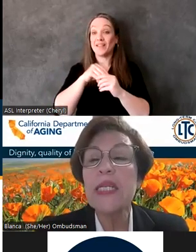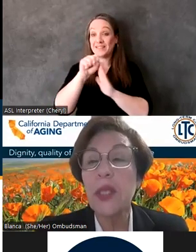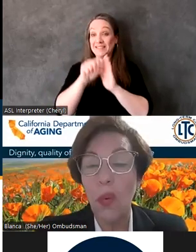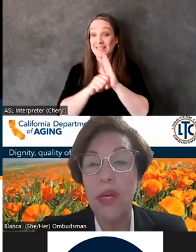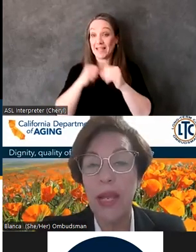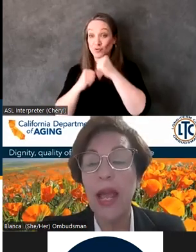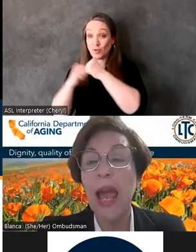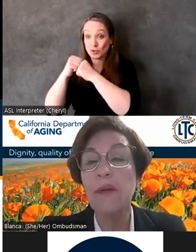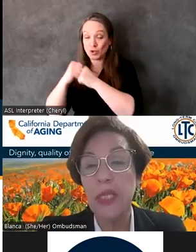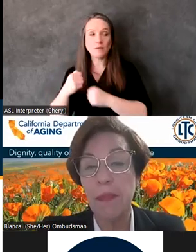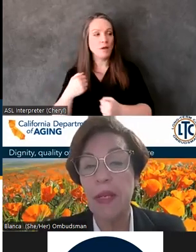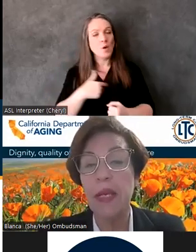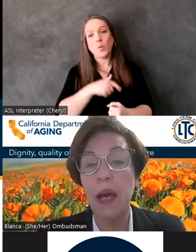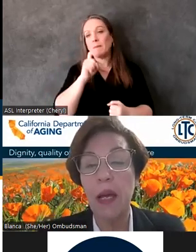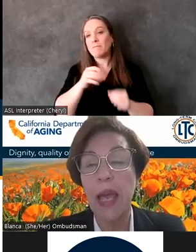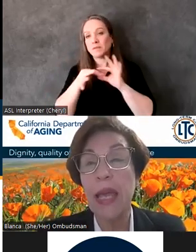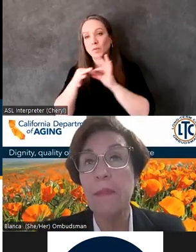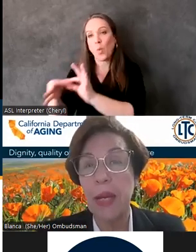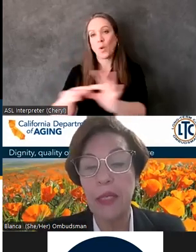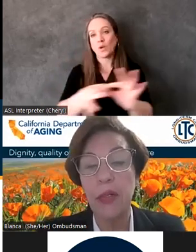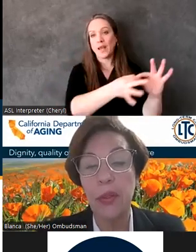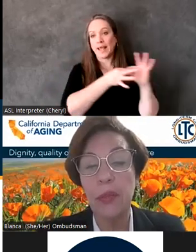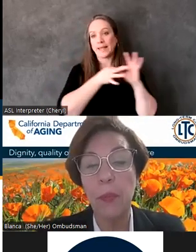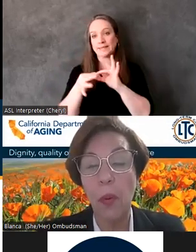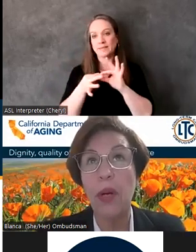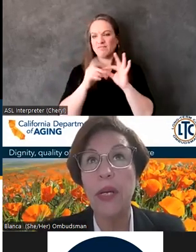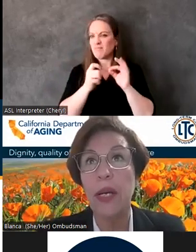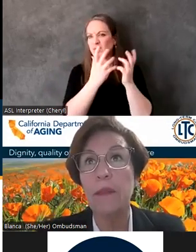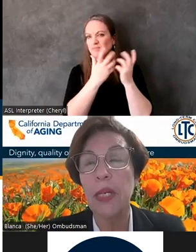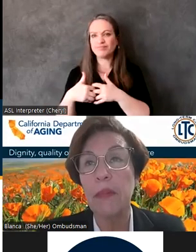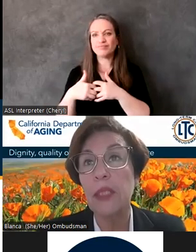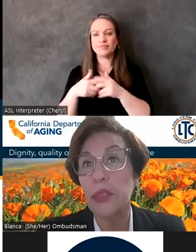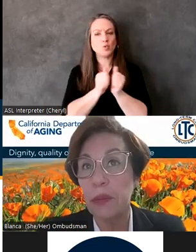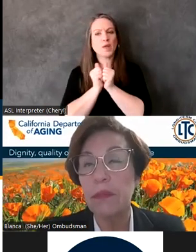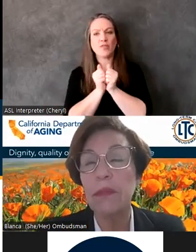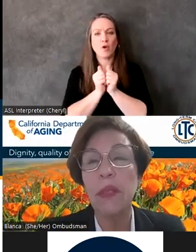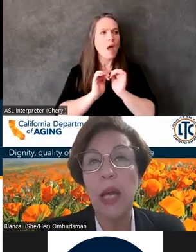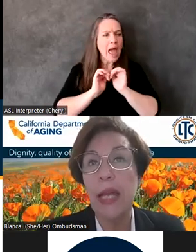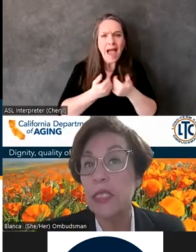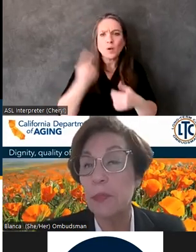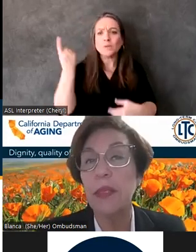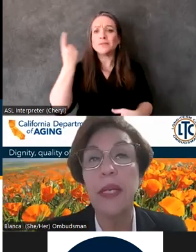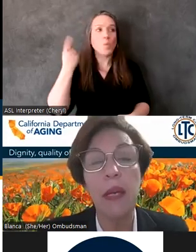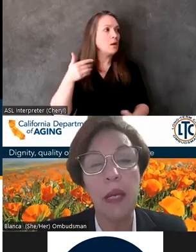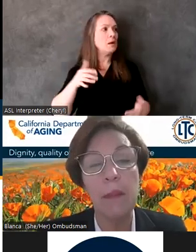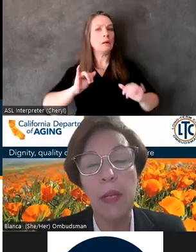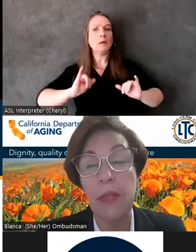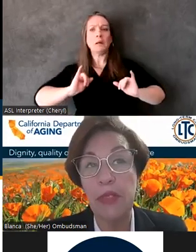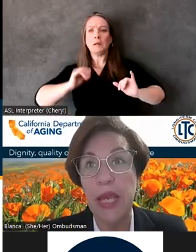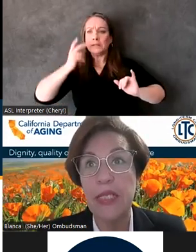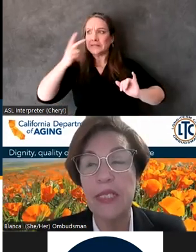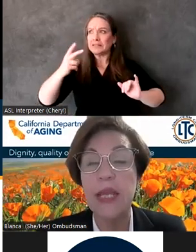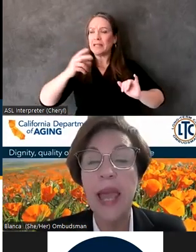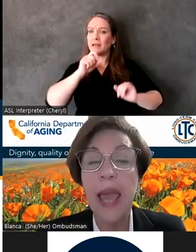we need to coordinate how anybody could report elder and disability